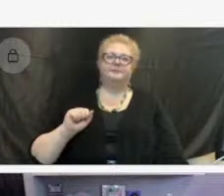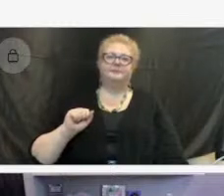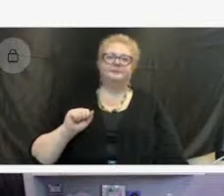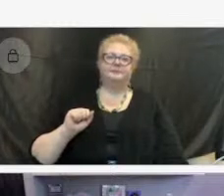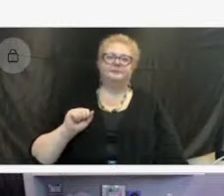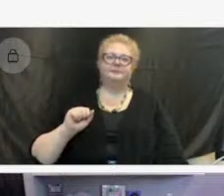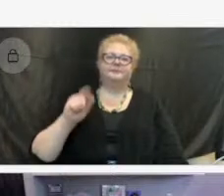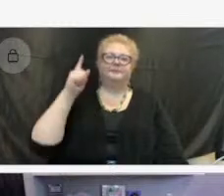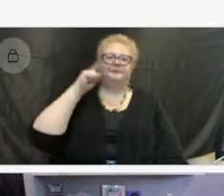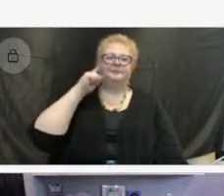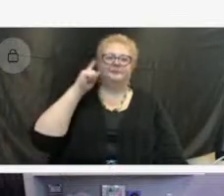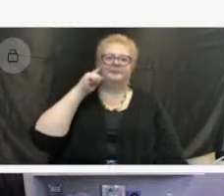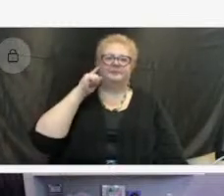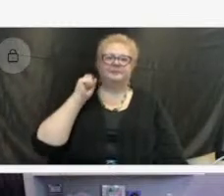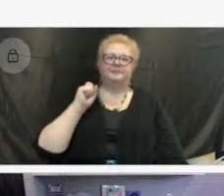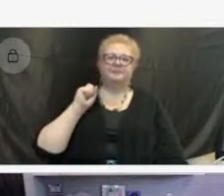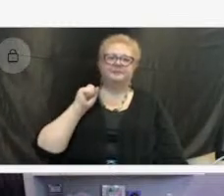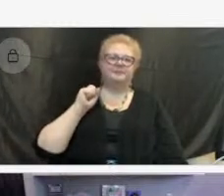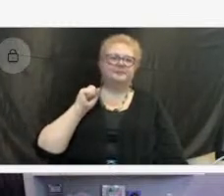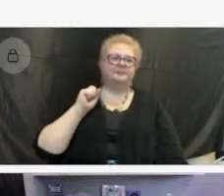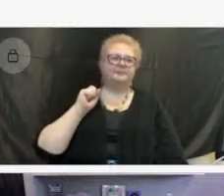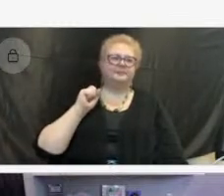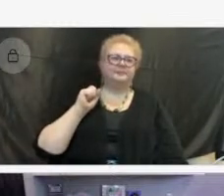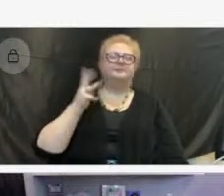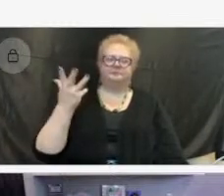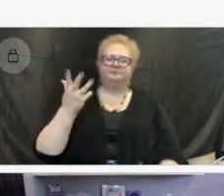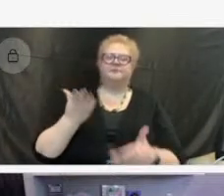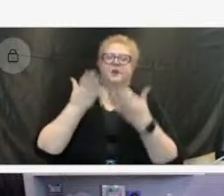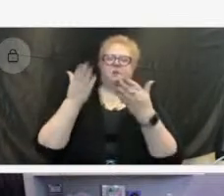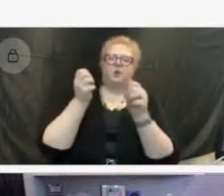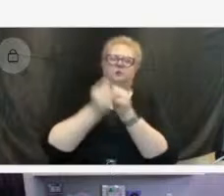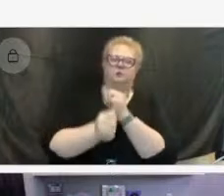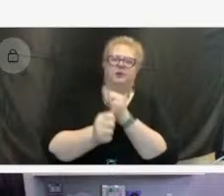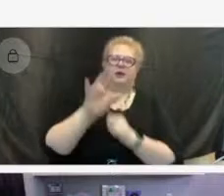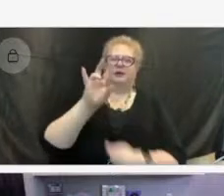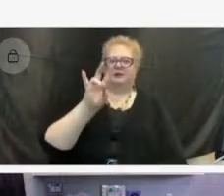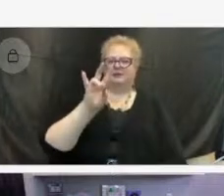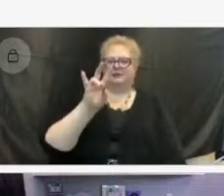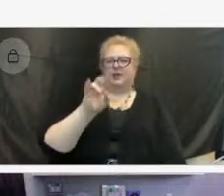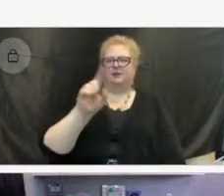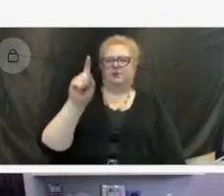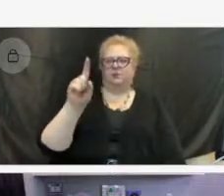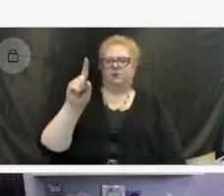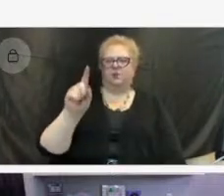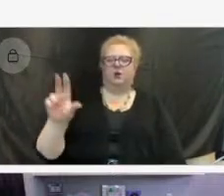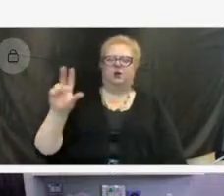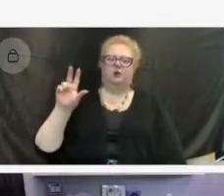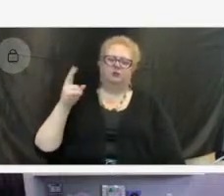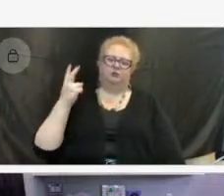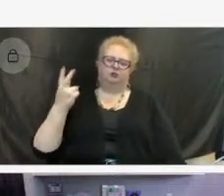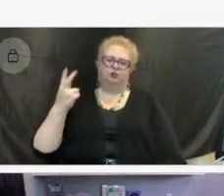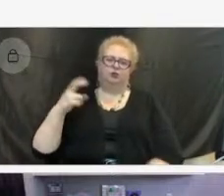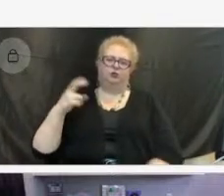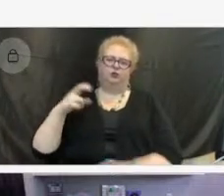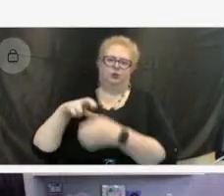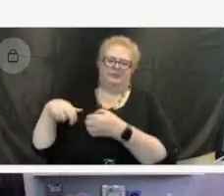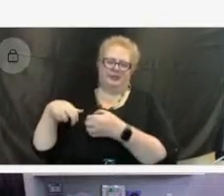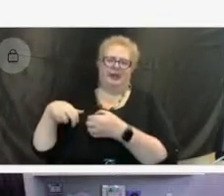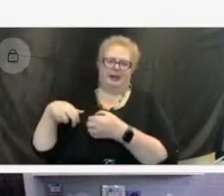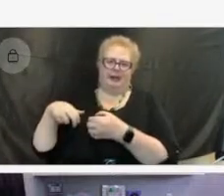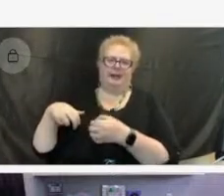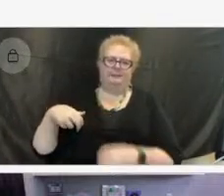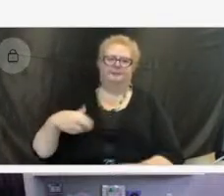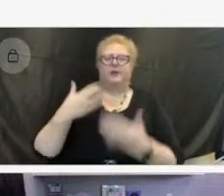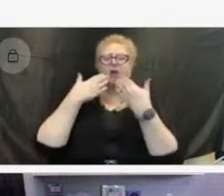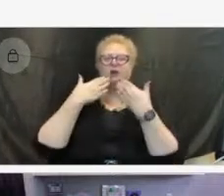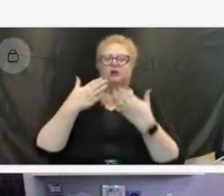I think we had some technical Motion difficulties. passes. Motion passes 7-1, 2 no vote, or 2 abstained. So good